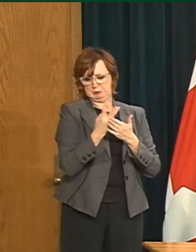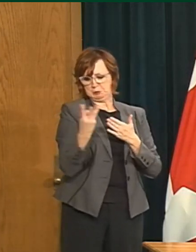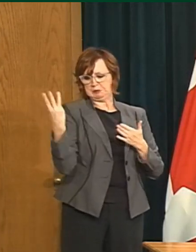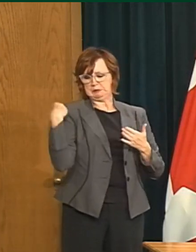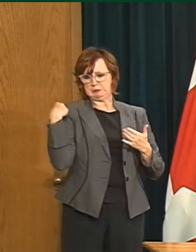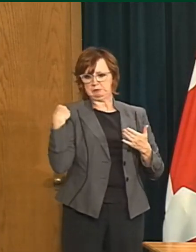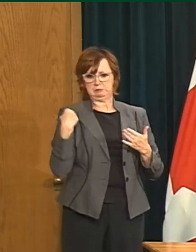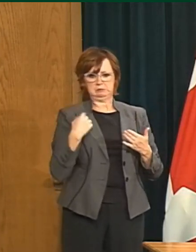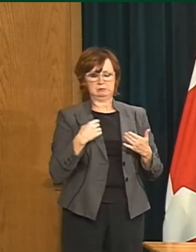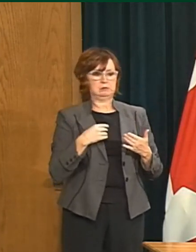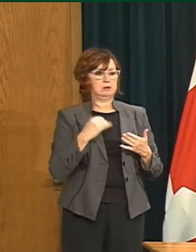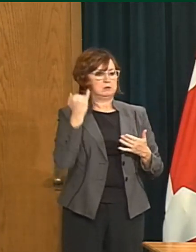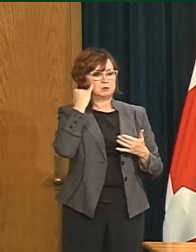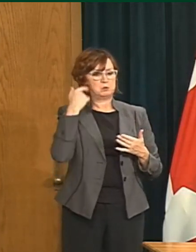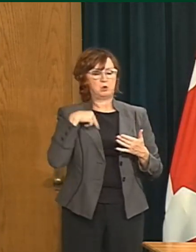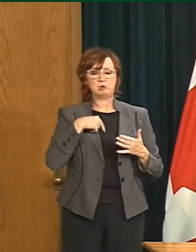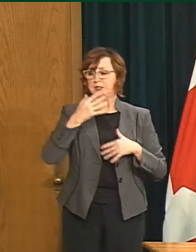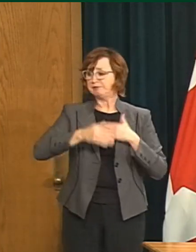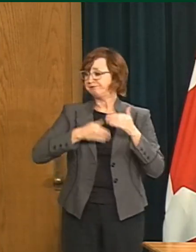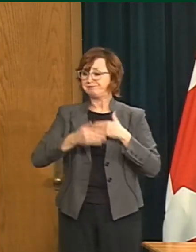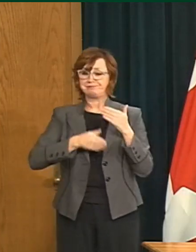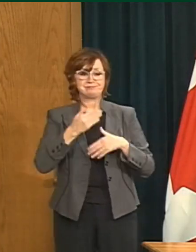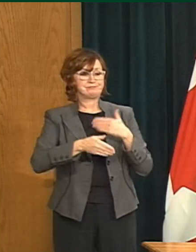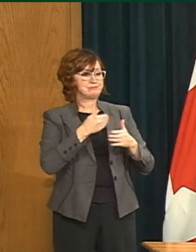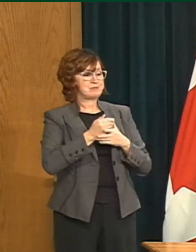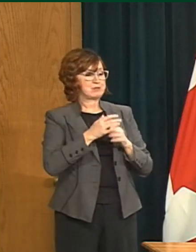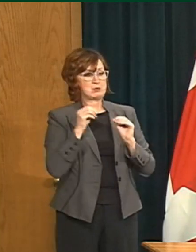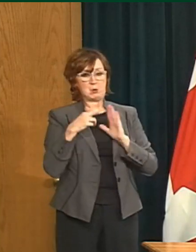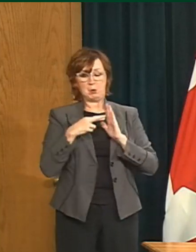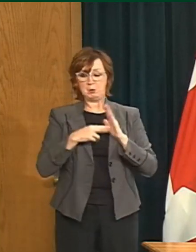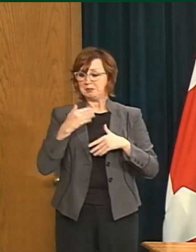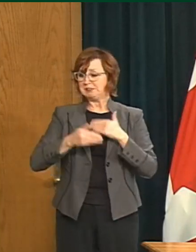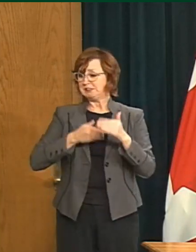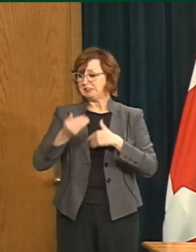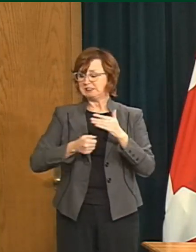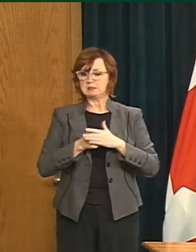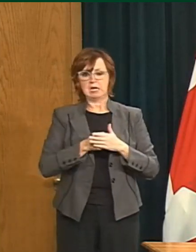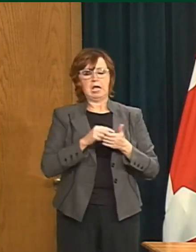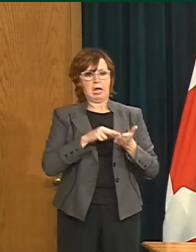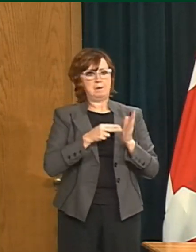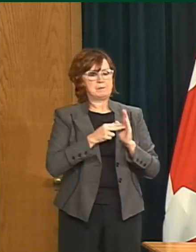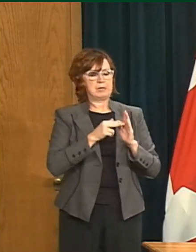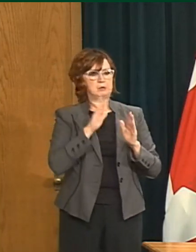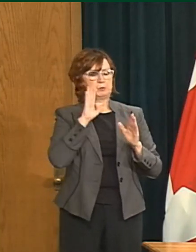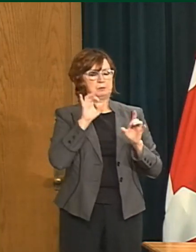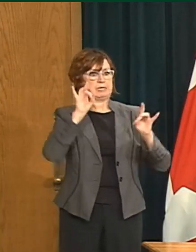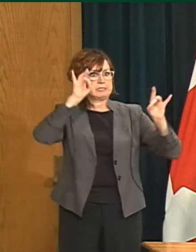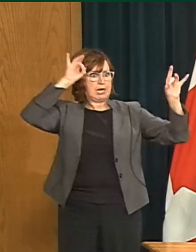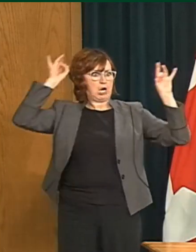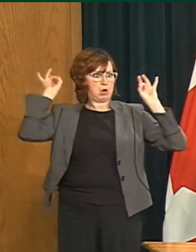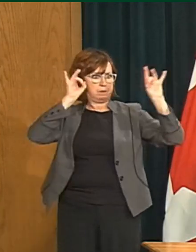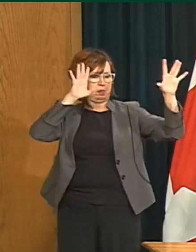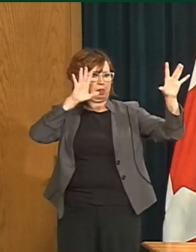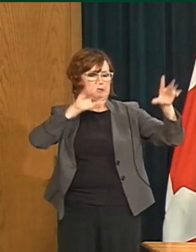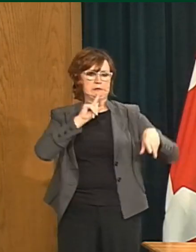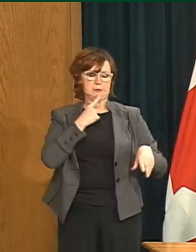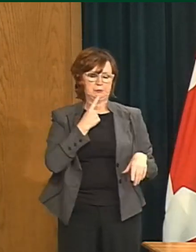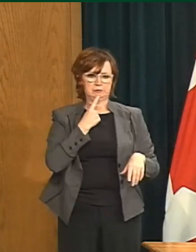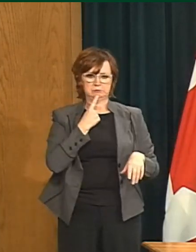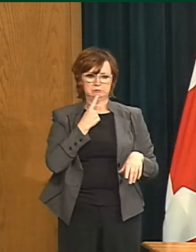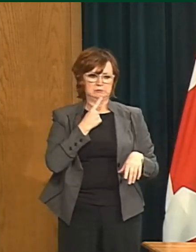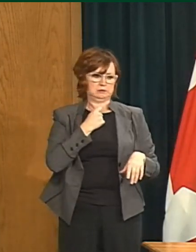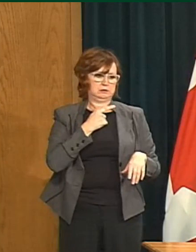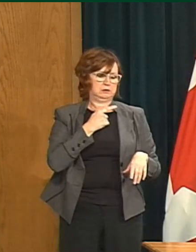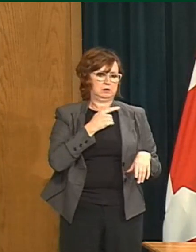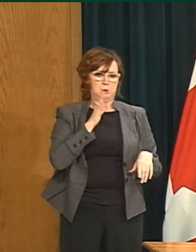could have really been in the upslope of a very bad situation where the health system is not prepared and we are seeing a very